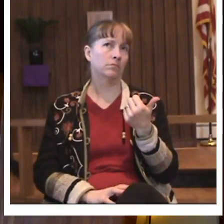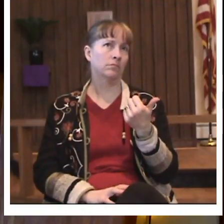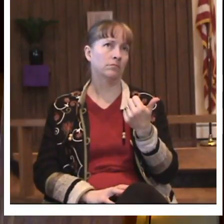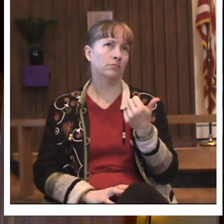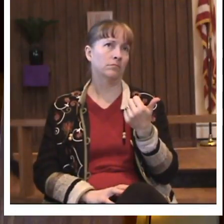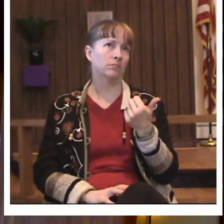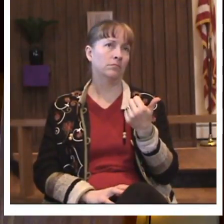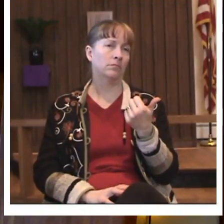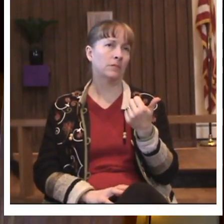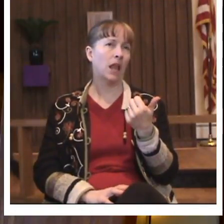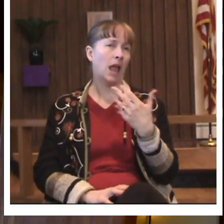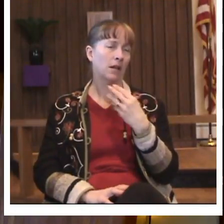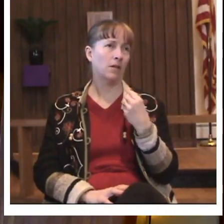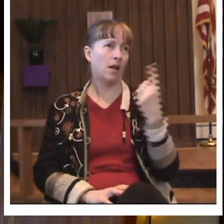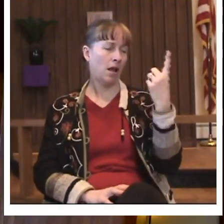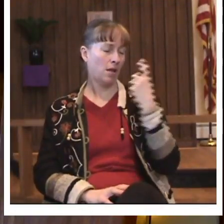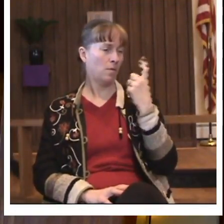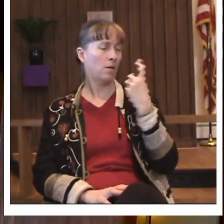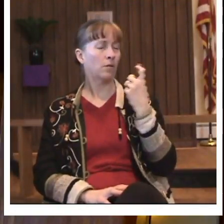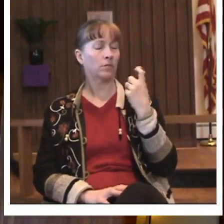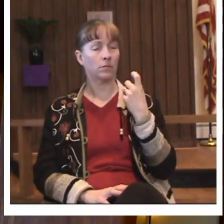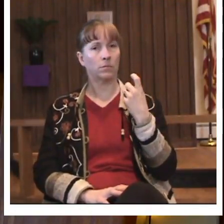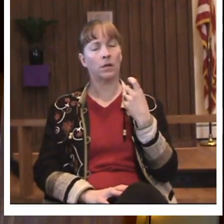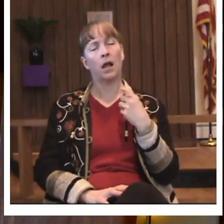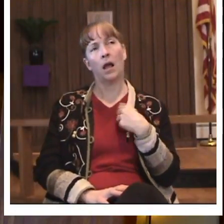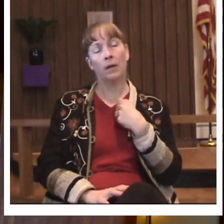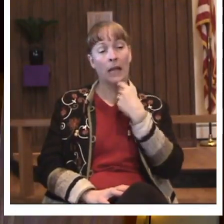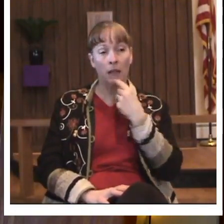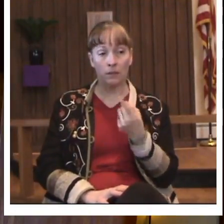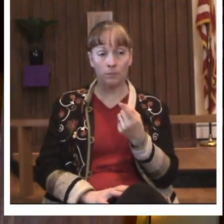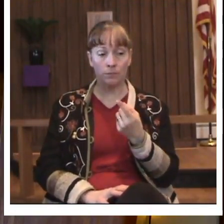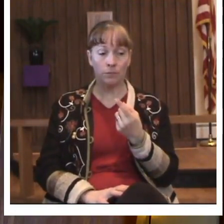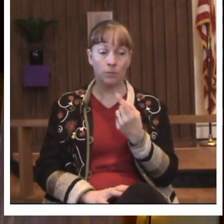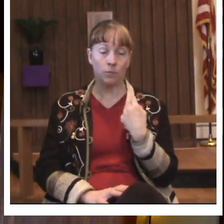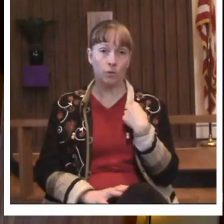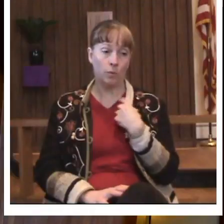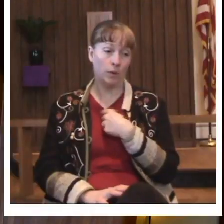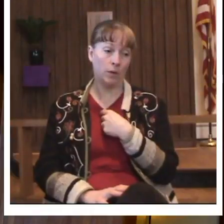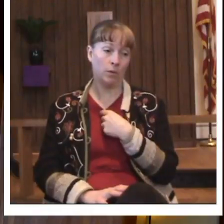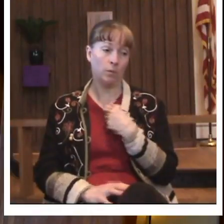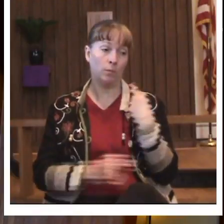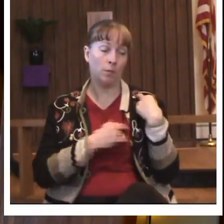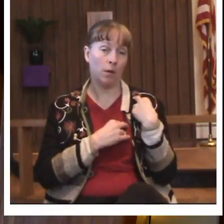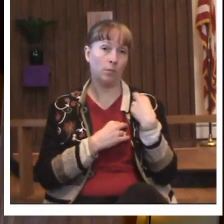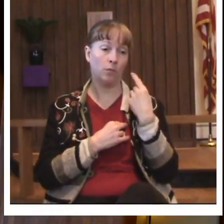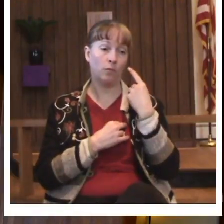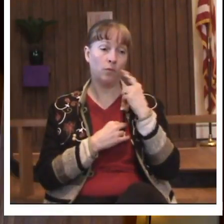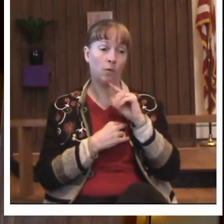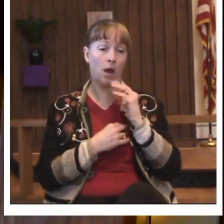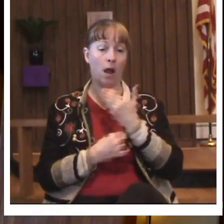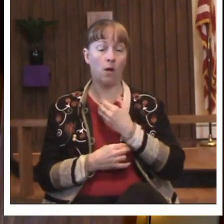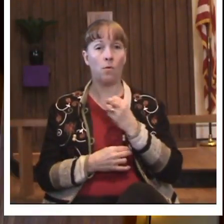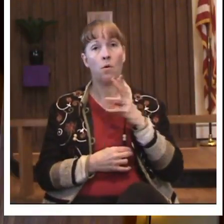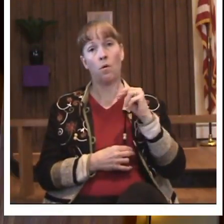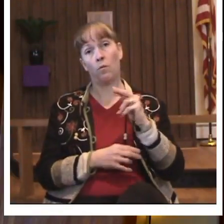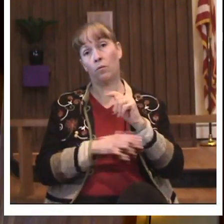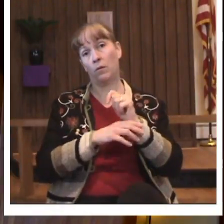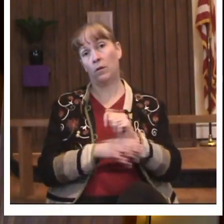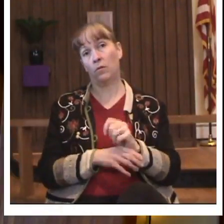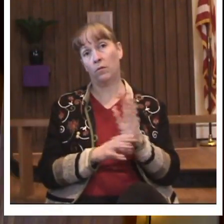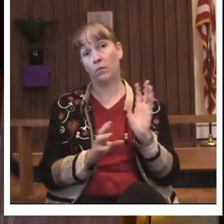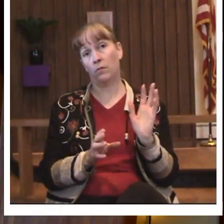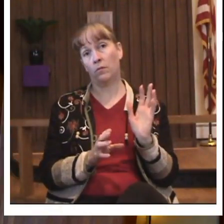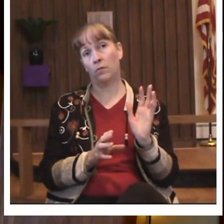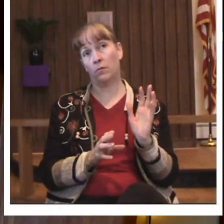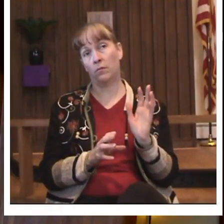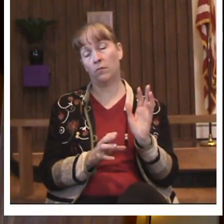and had questions, I used to tell them that we're only responsible for our own tradition.